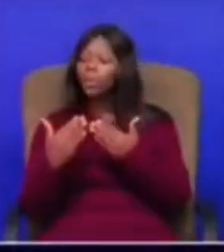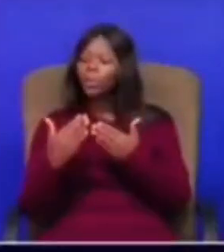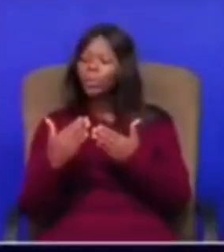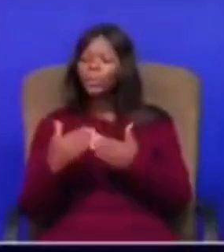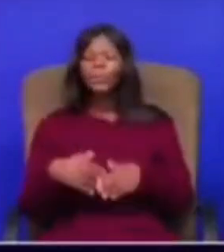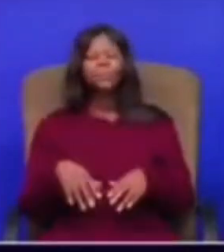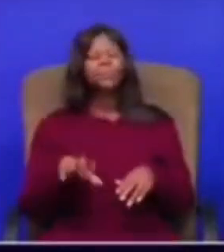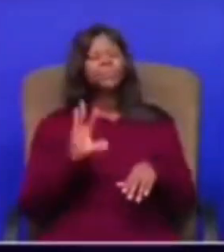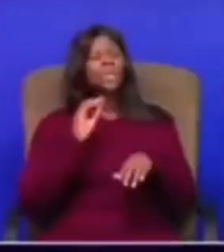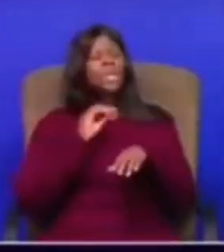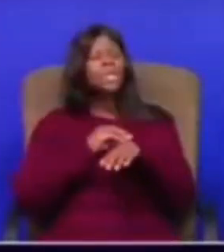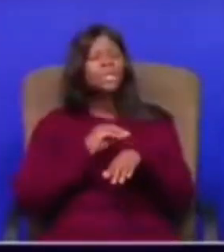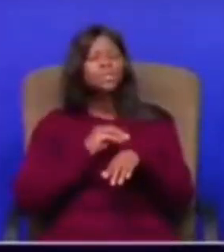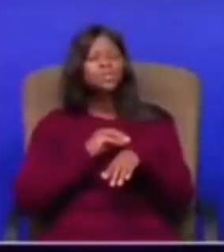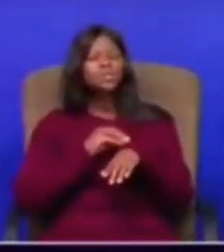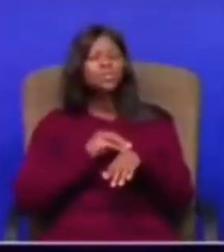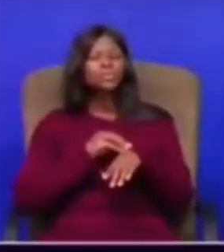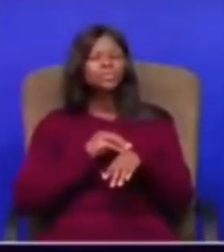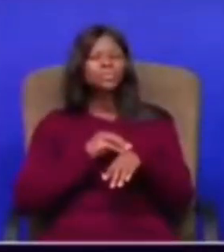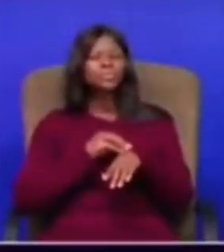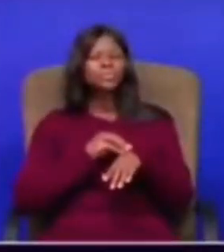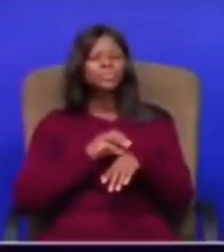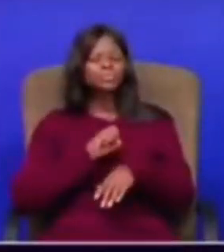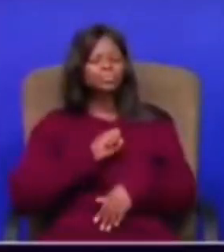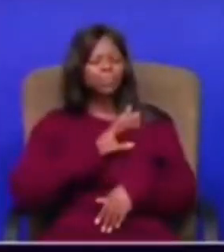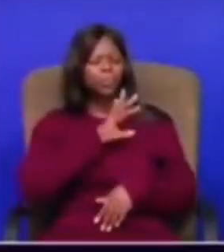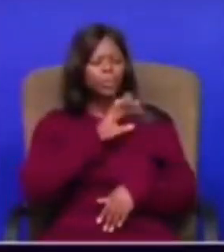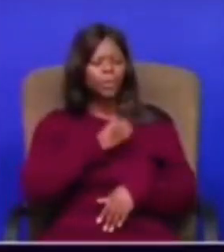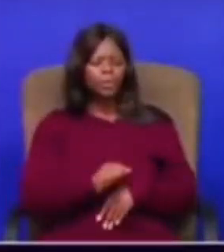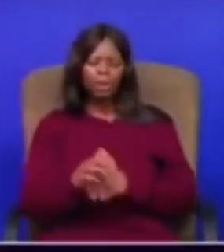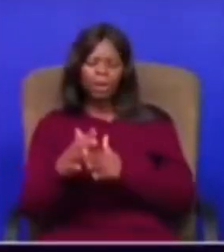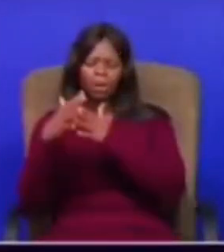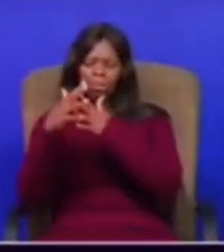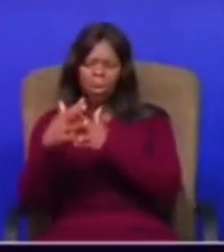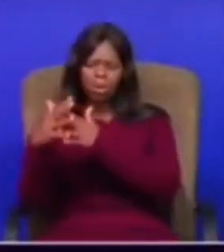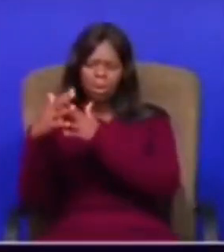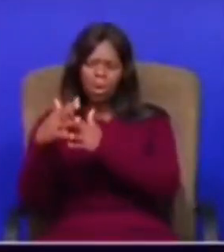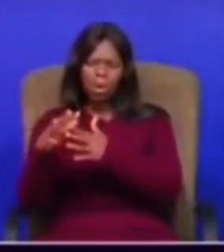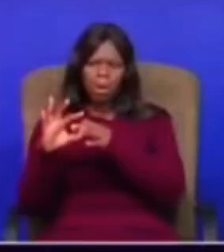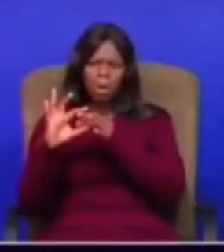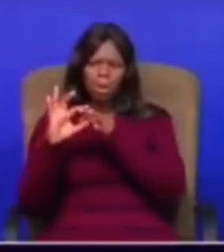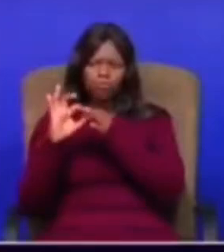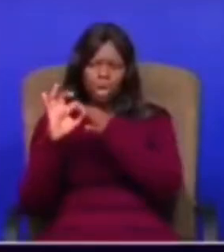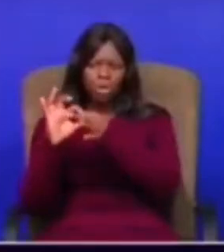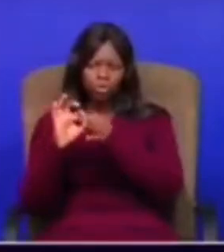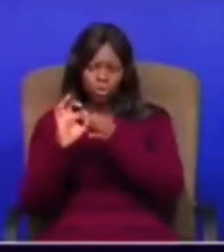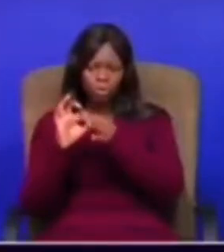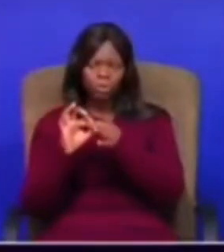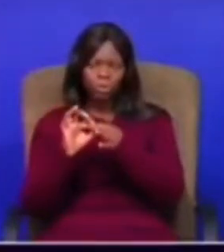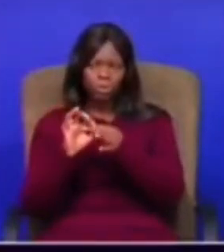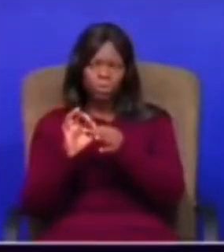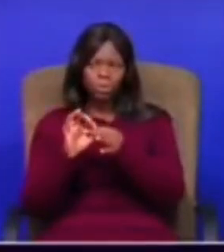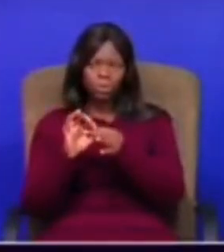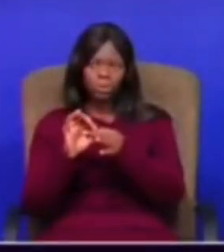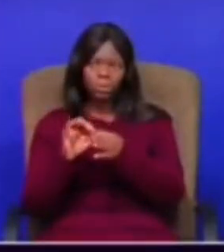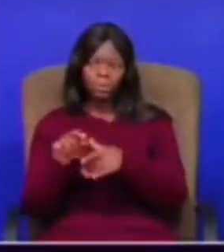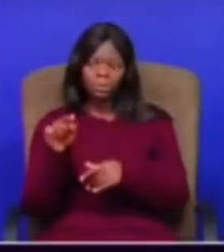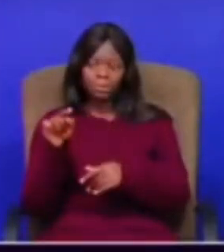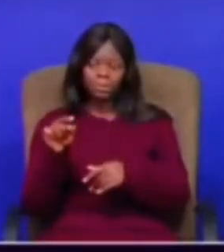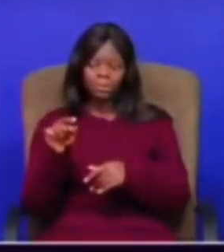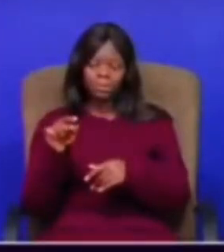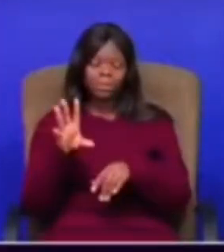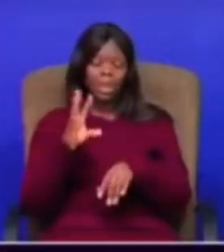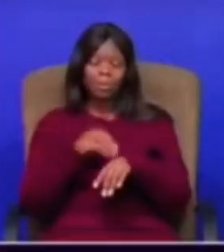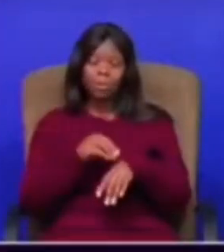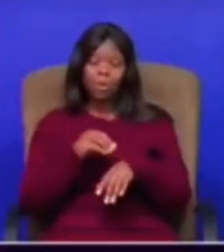The issue of relations between South Africa and the United States was an issue that occupied